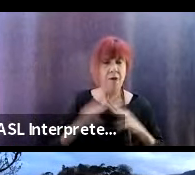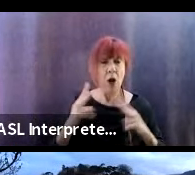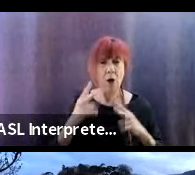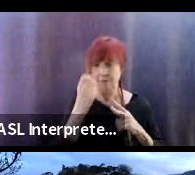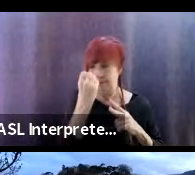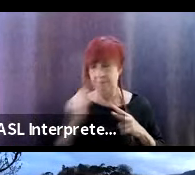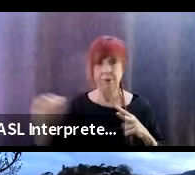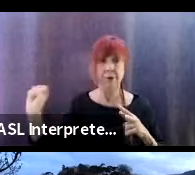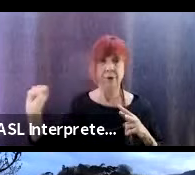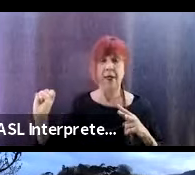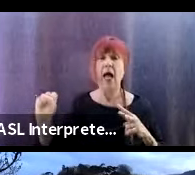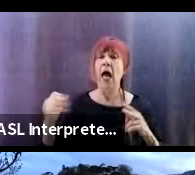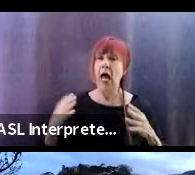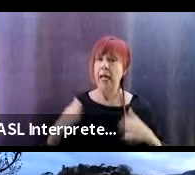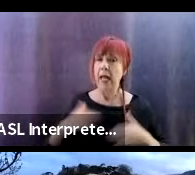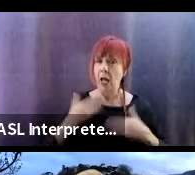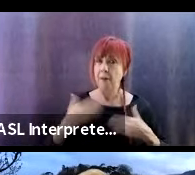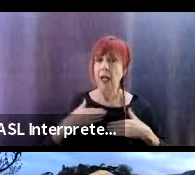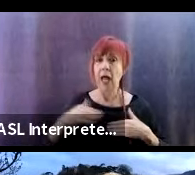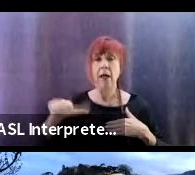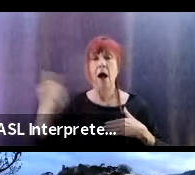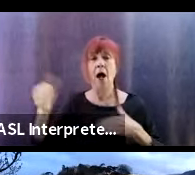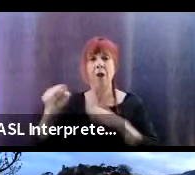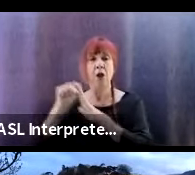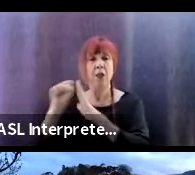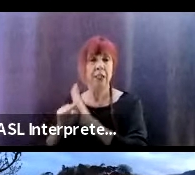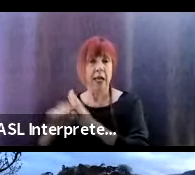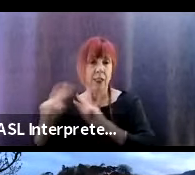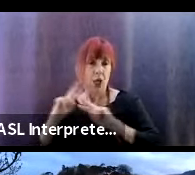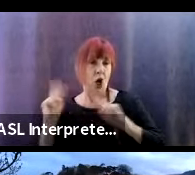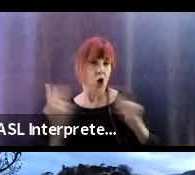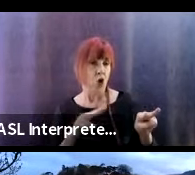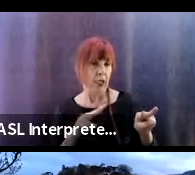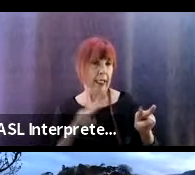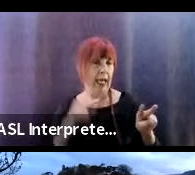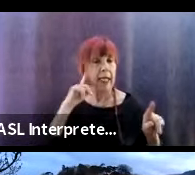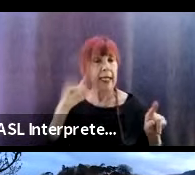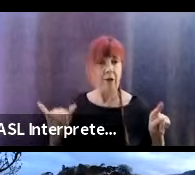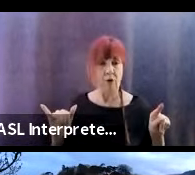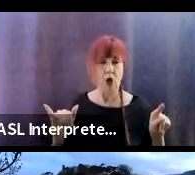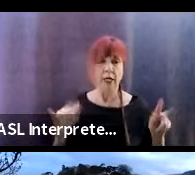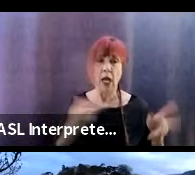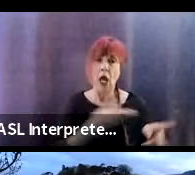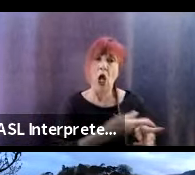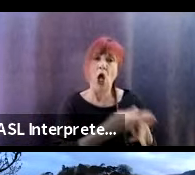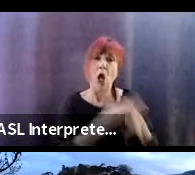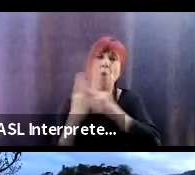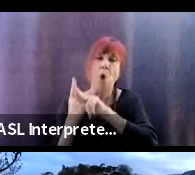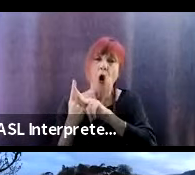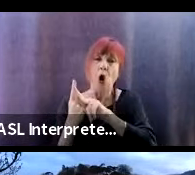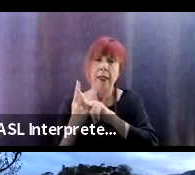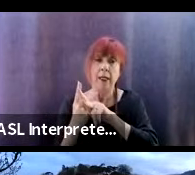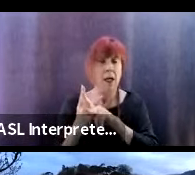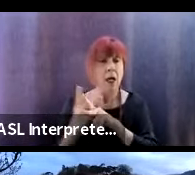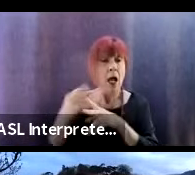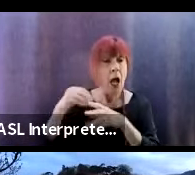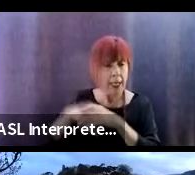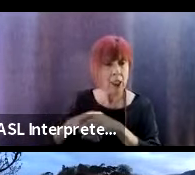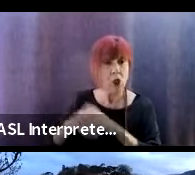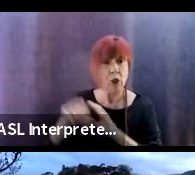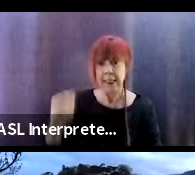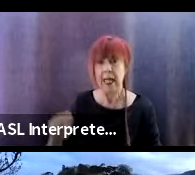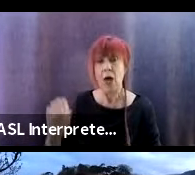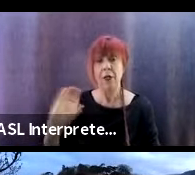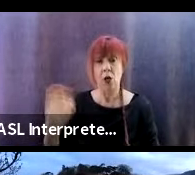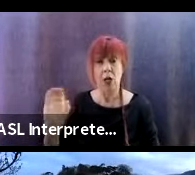noticing how California is doing what they're doing and taking tips where they can, including South Carolina, using some of California's language